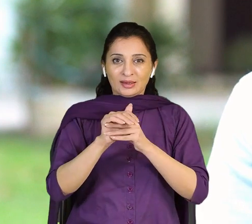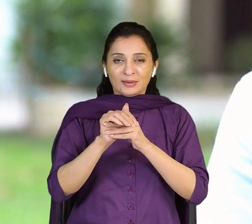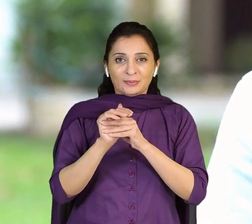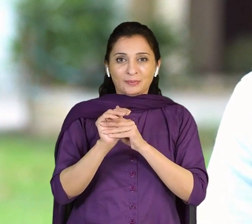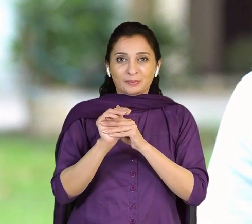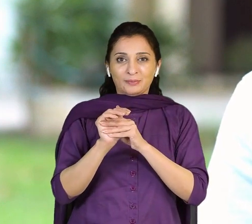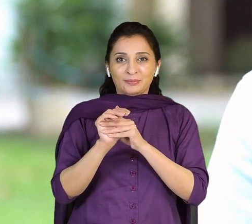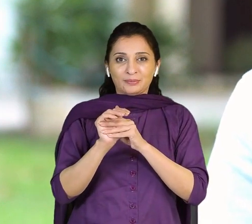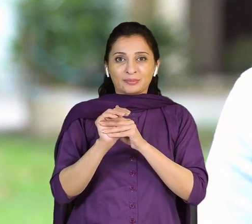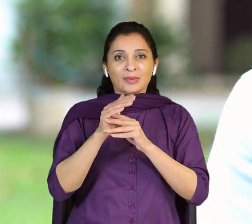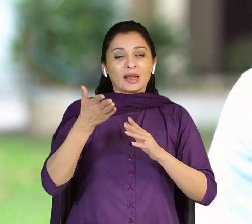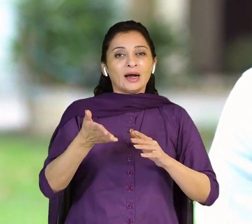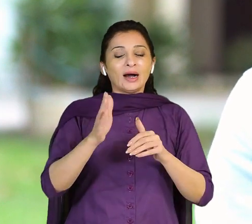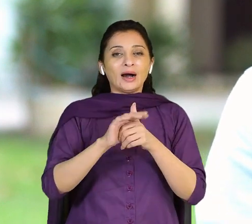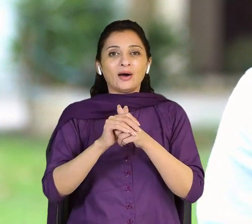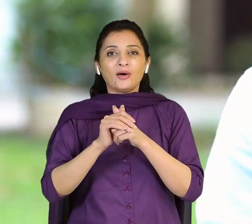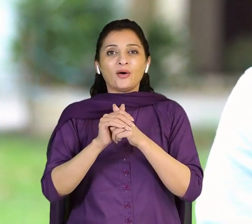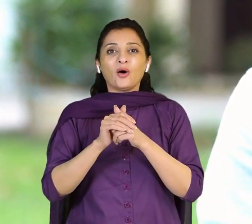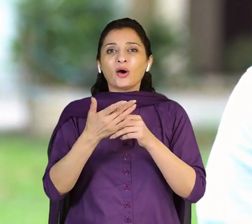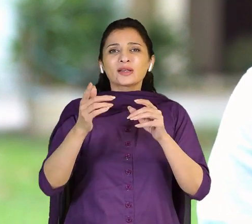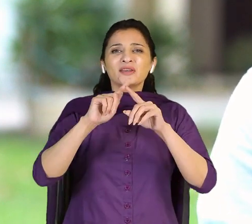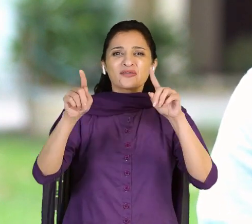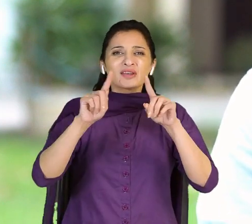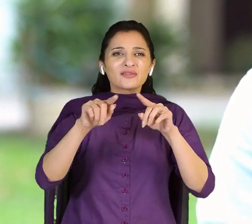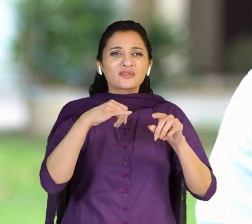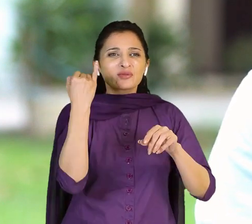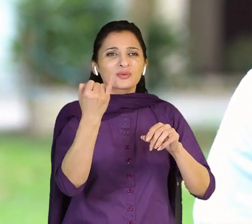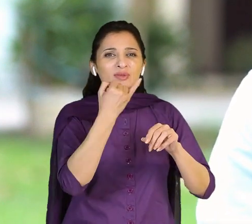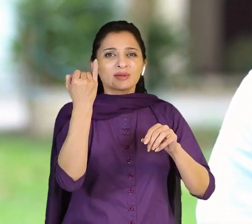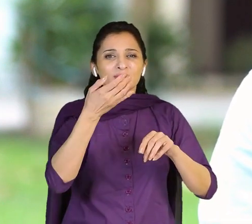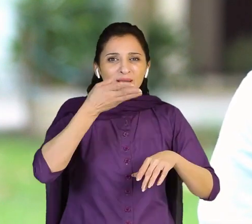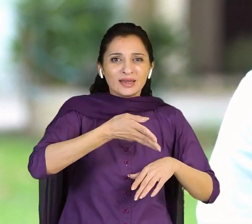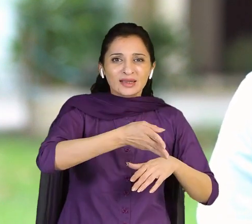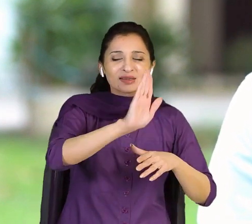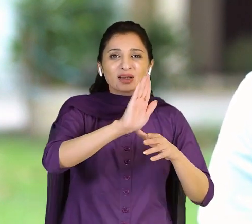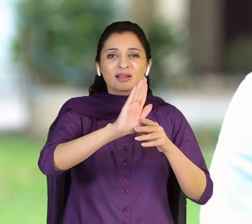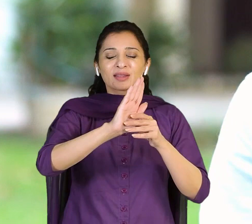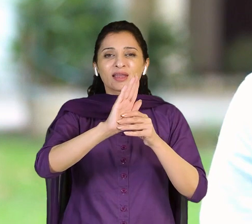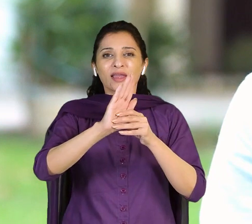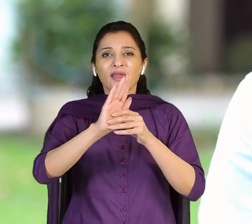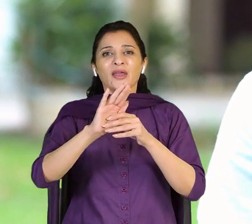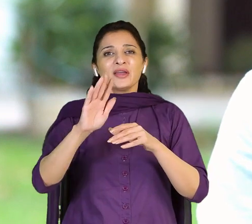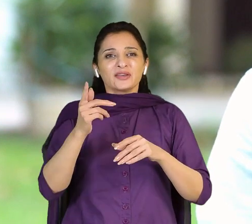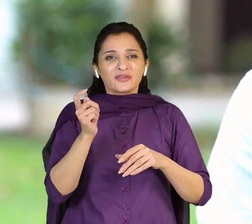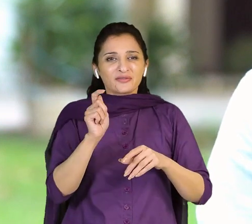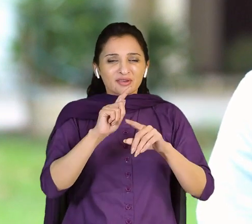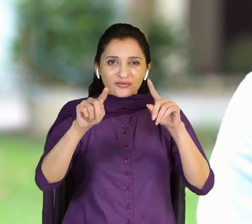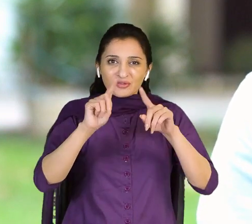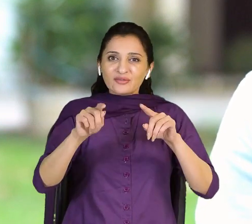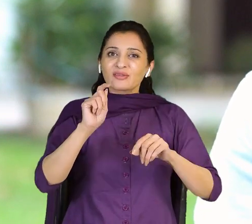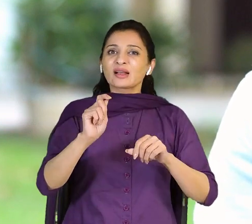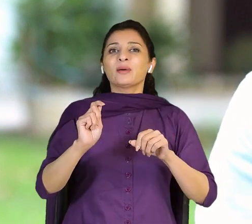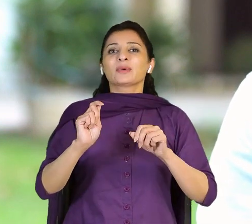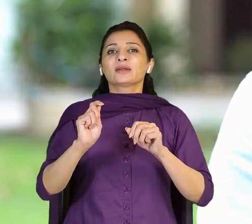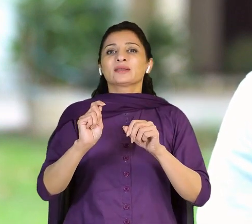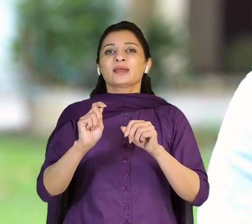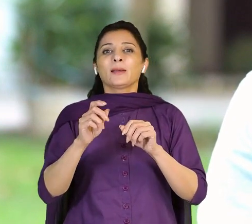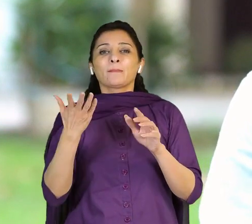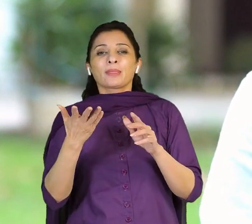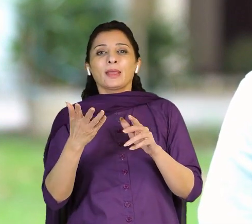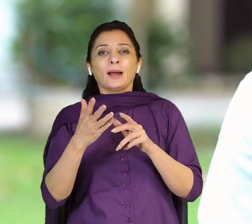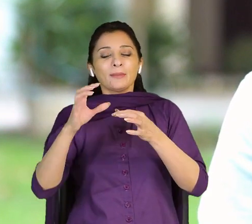we go along with. We have our social rides, where we would take people on different adventures, where we take people for